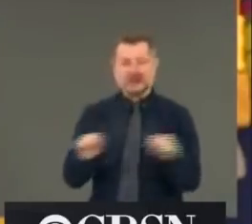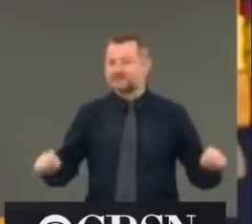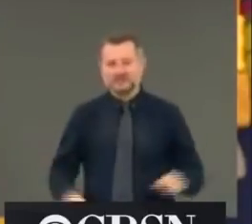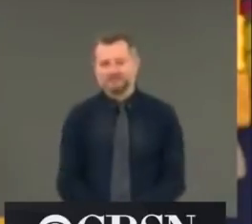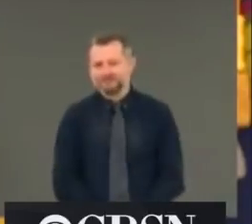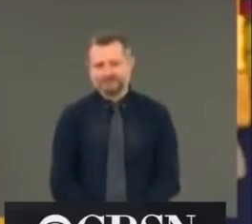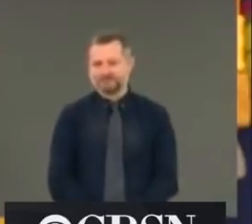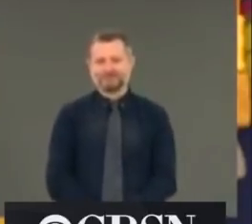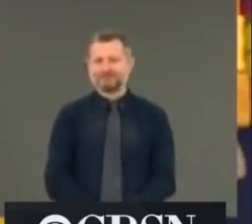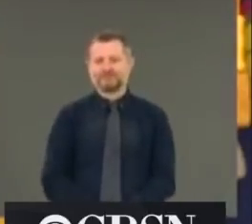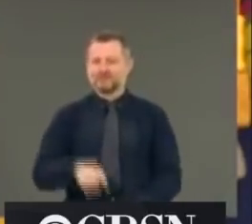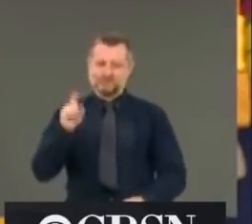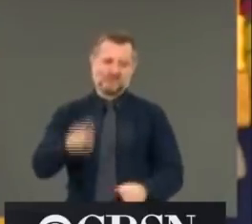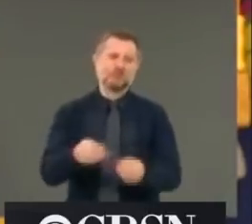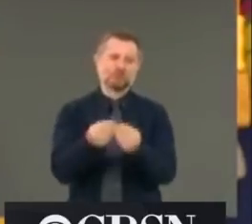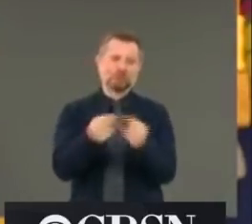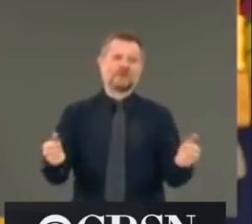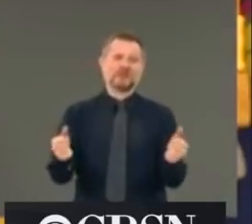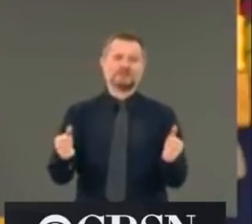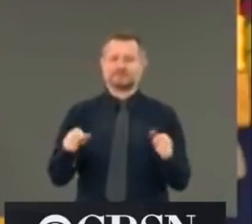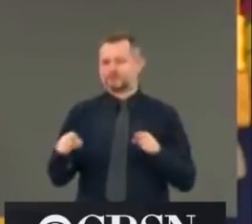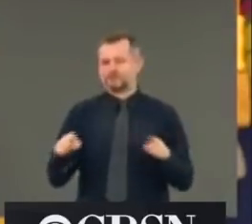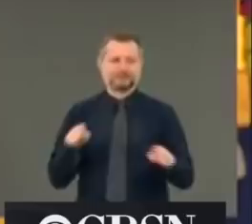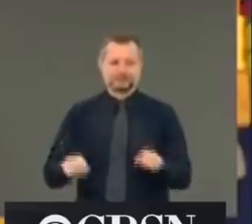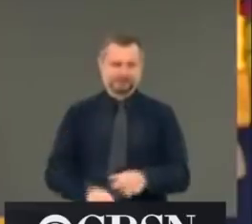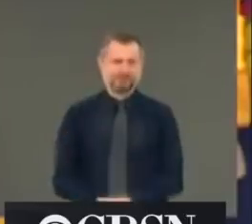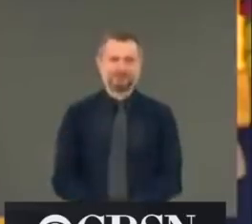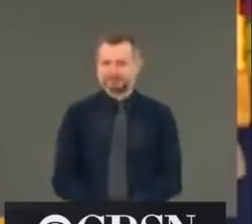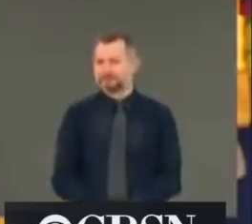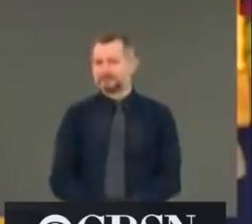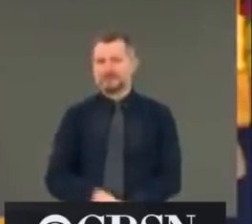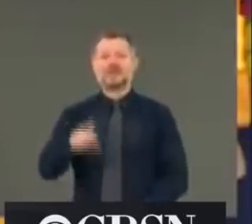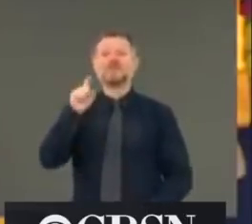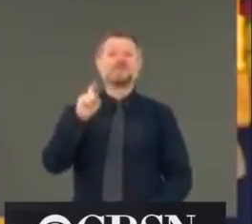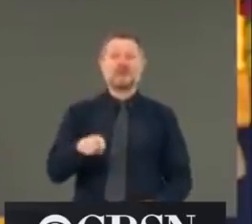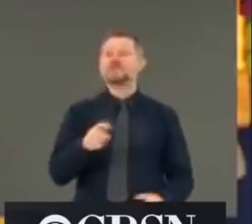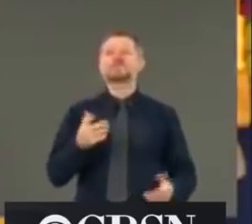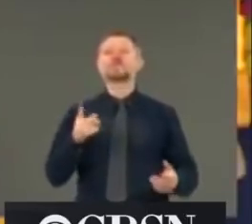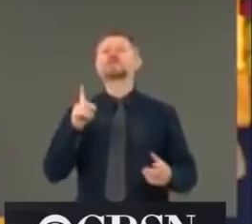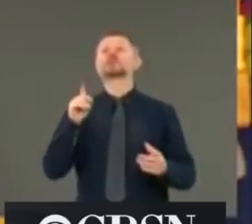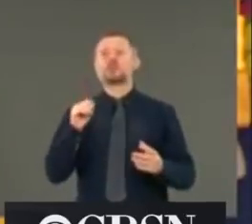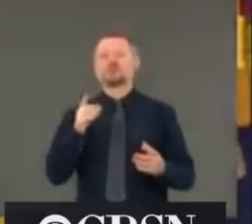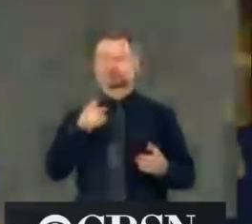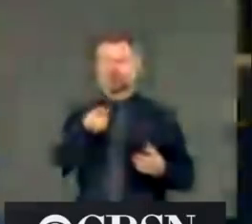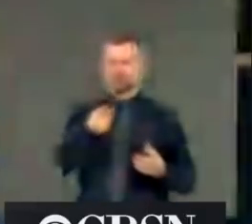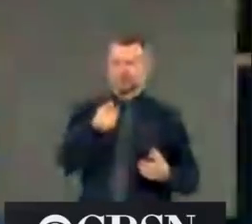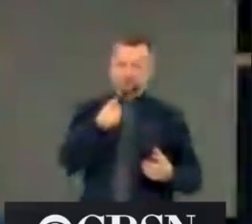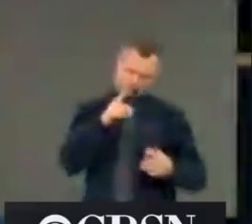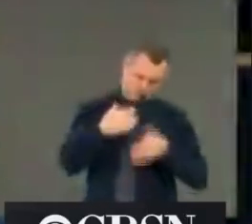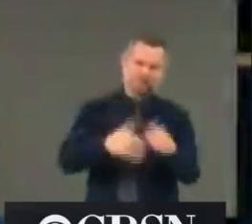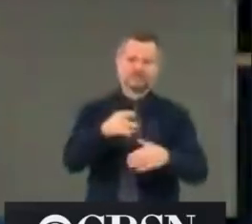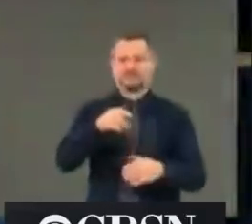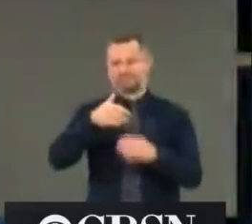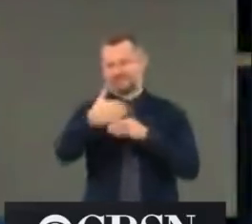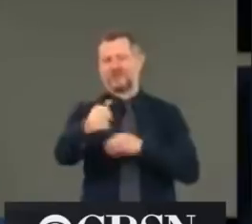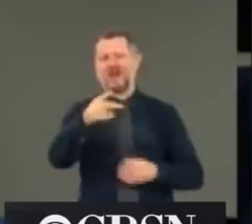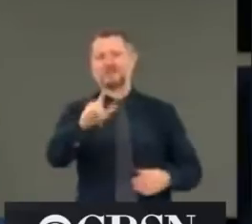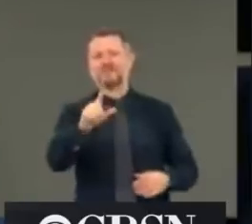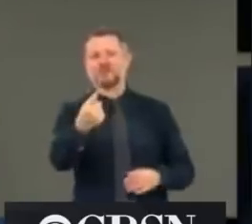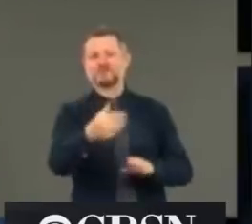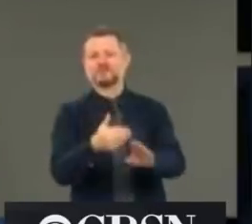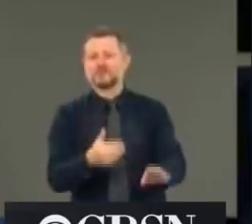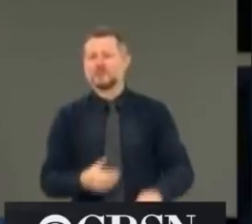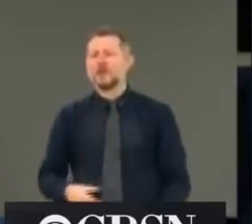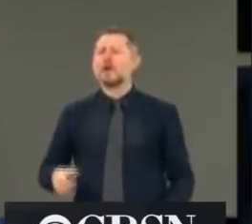it has to be resolved. And it has to be resolved by April 1. How will this apply to state